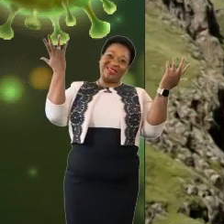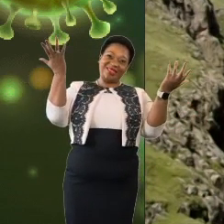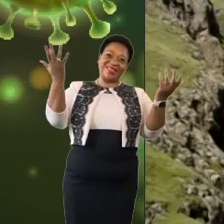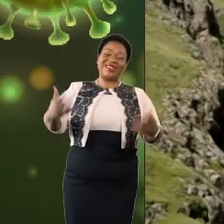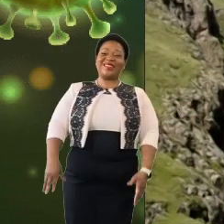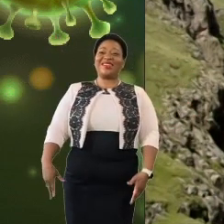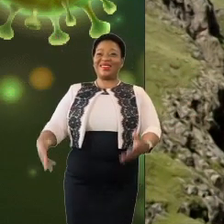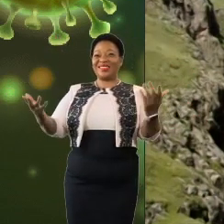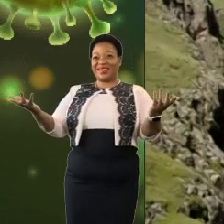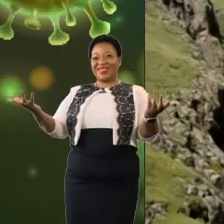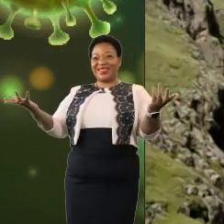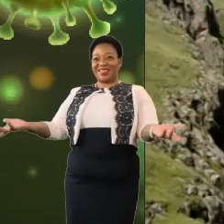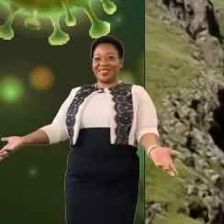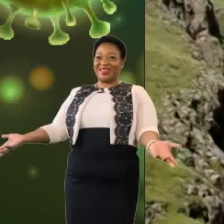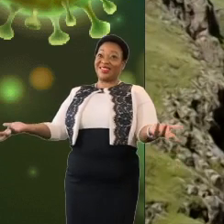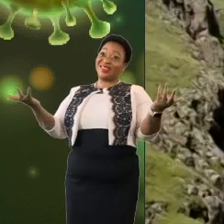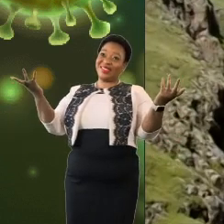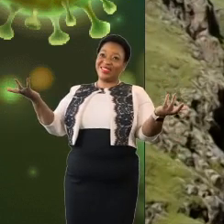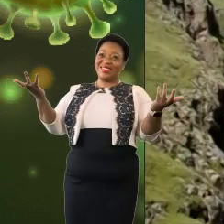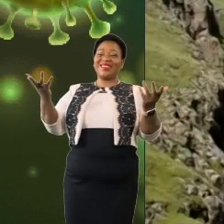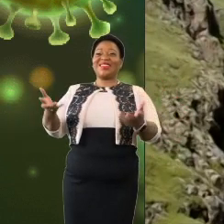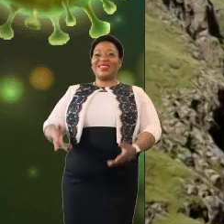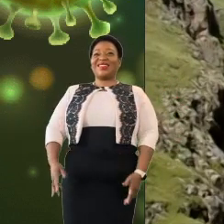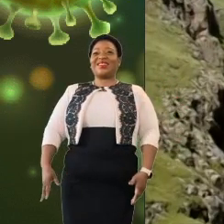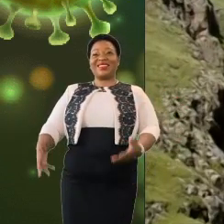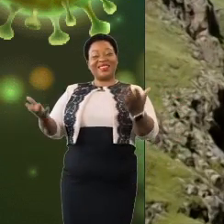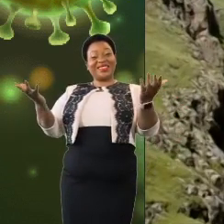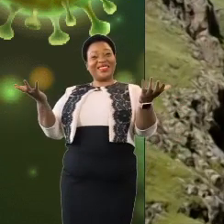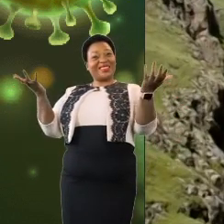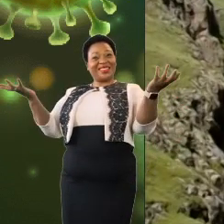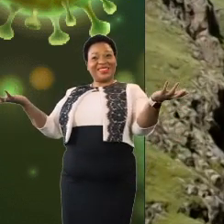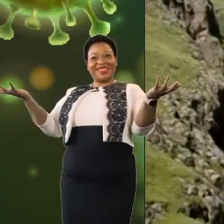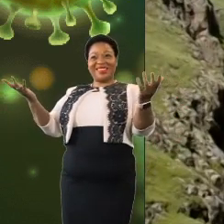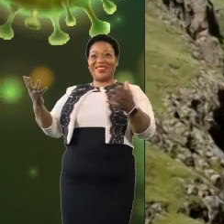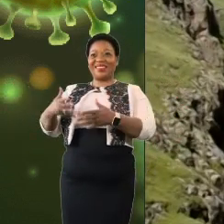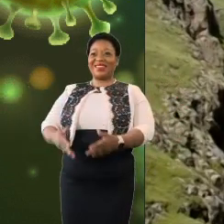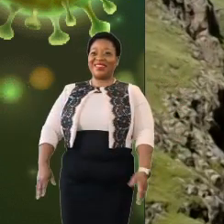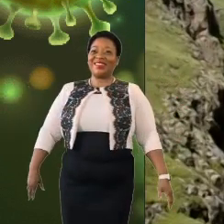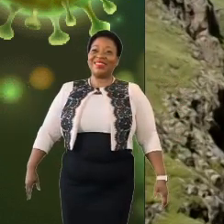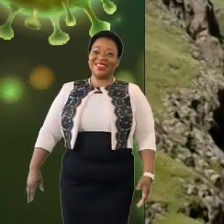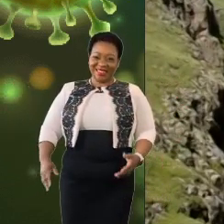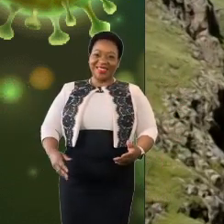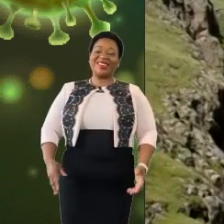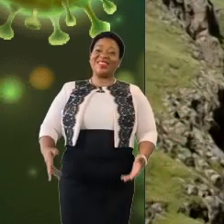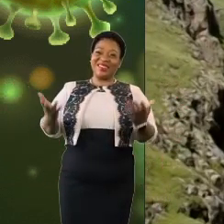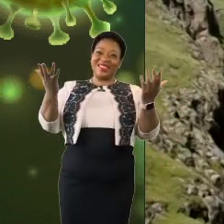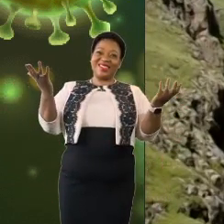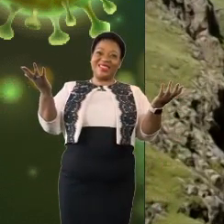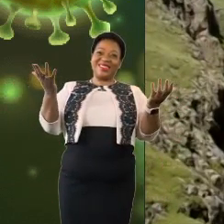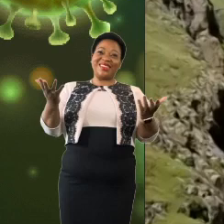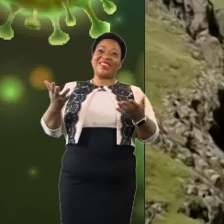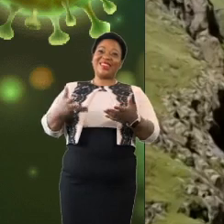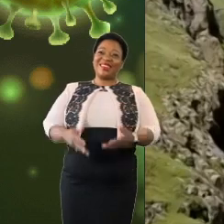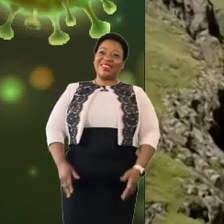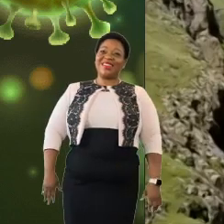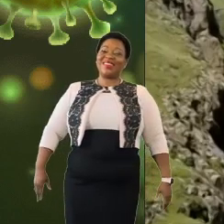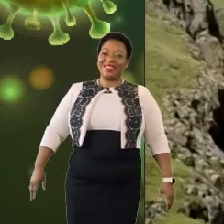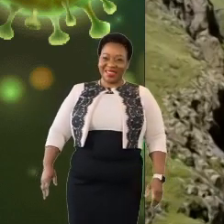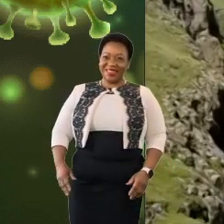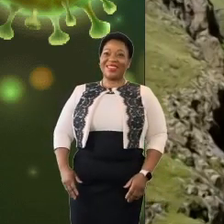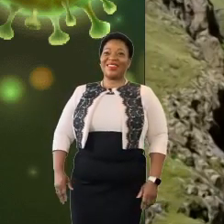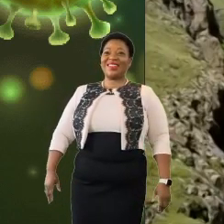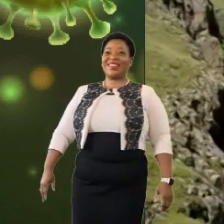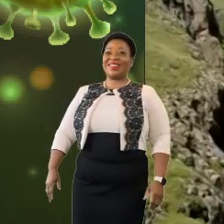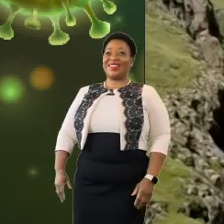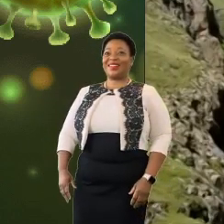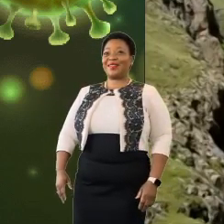together. Another question was, where can we access the form and the presentations?